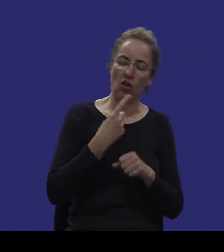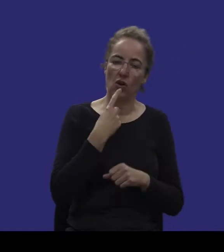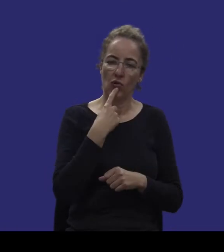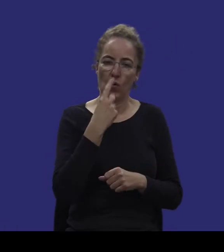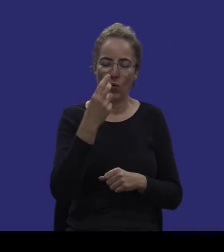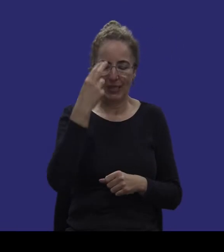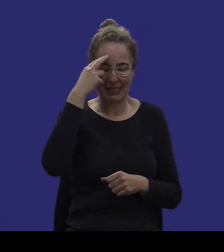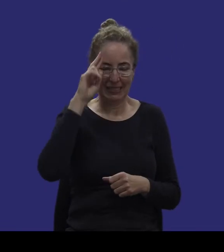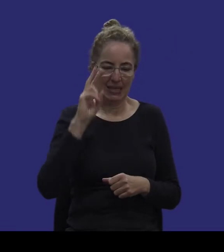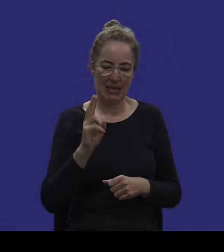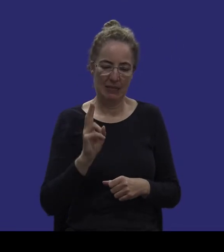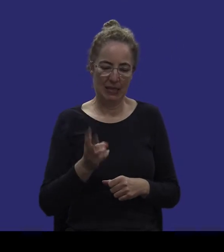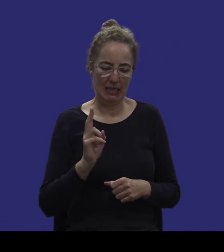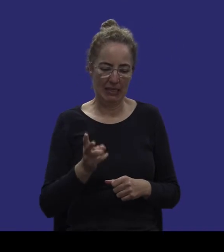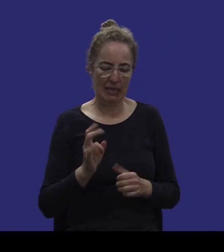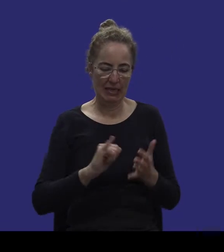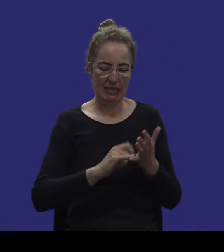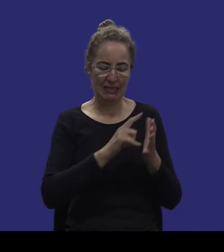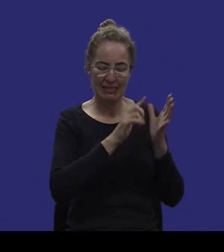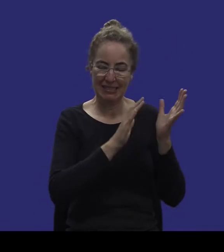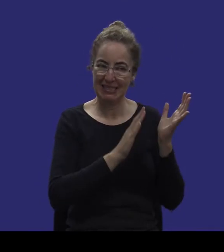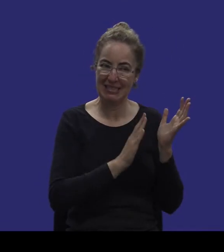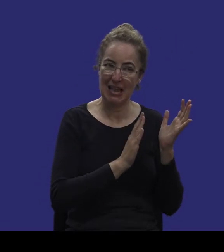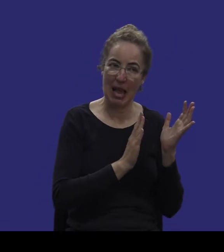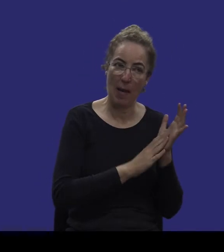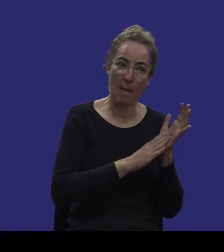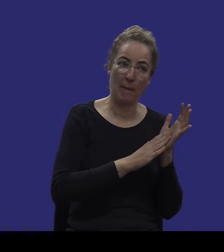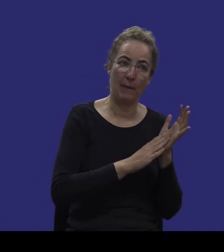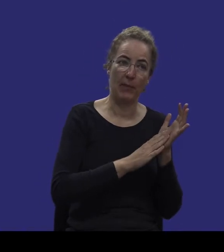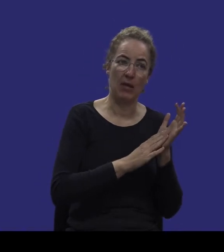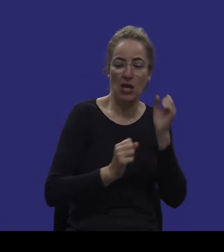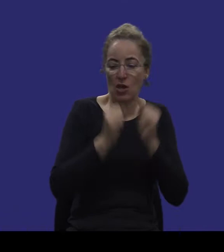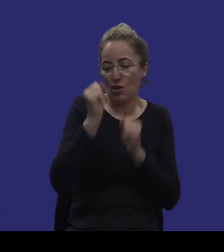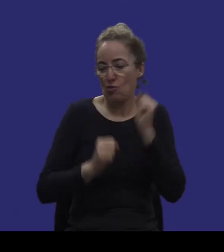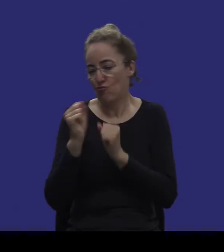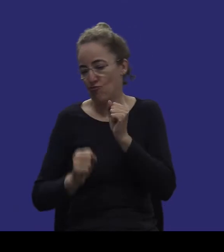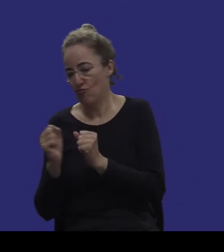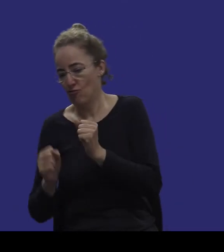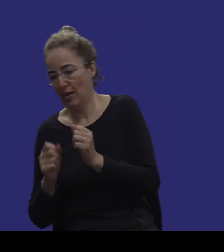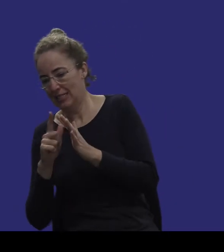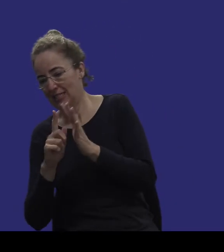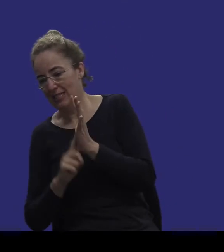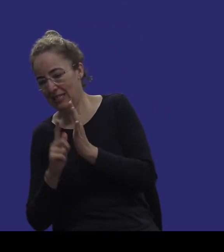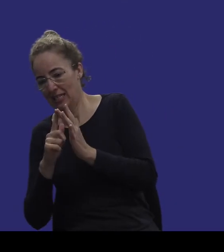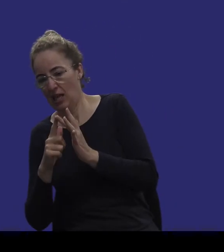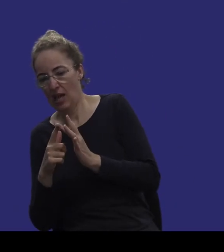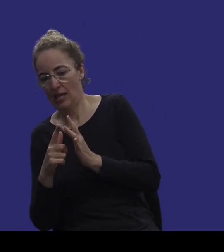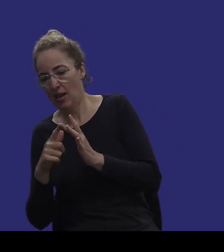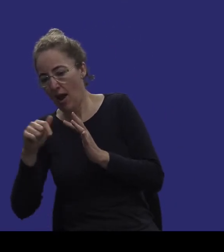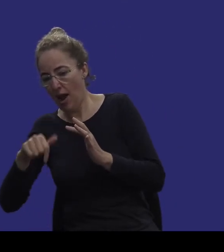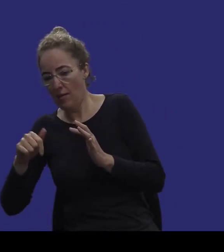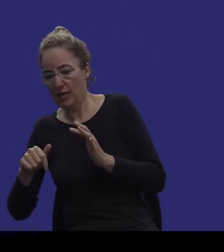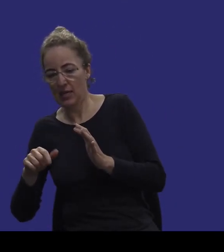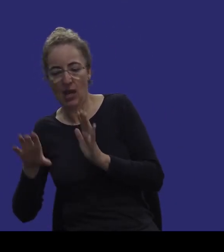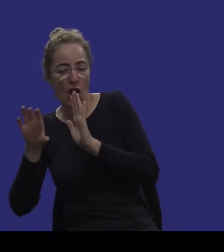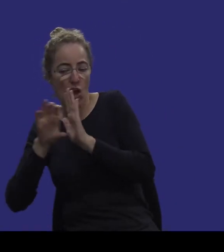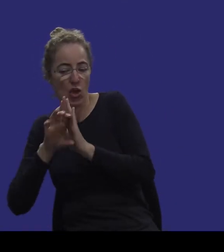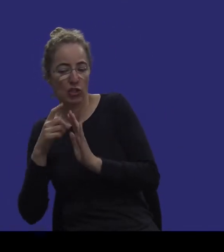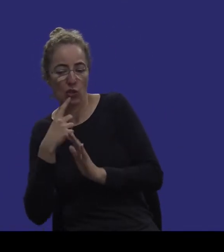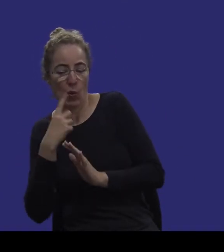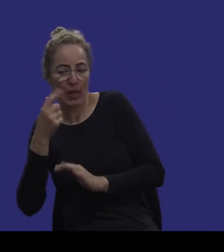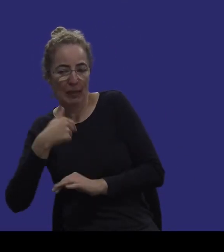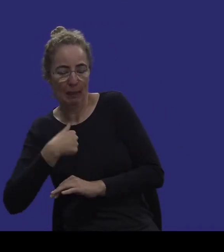again. Samuel. He ran straight to Eli. I am here. I heard you calling me.